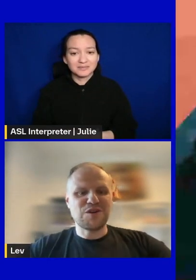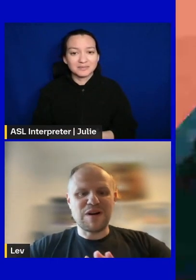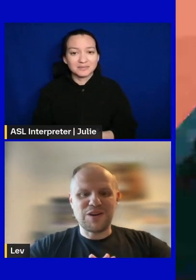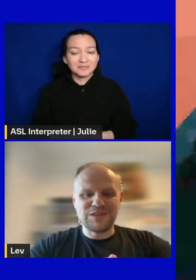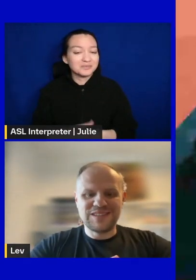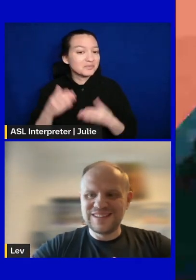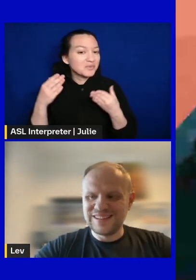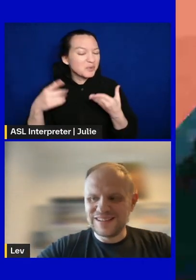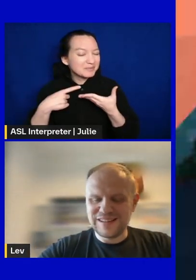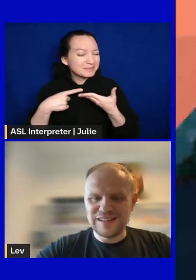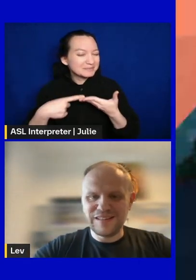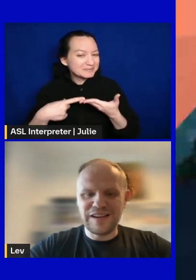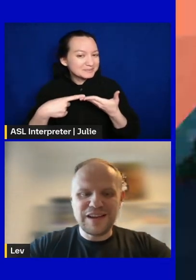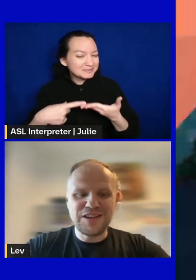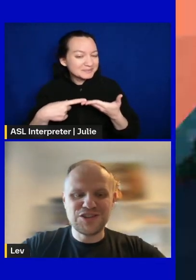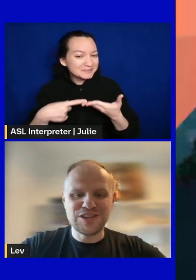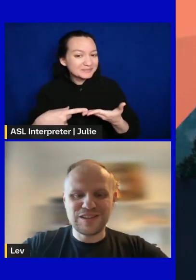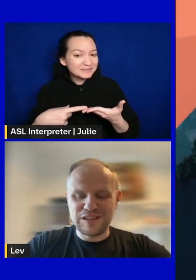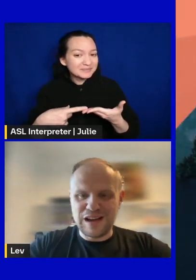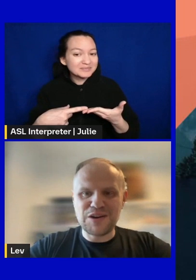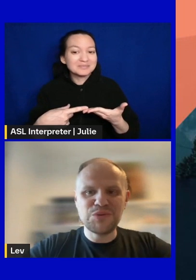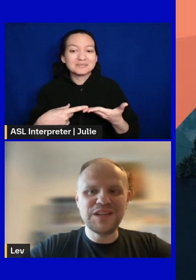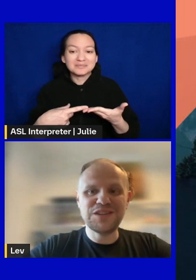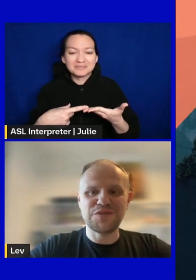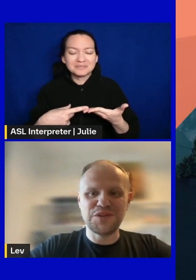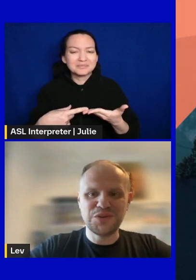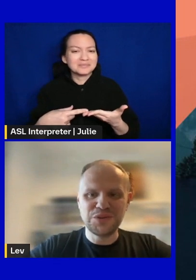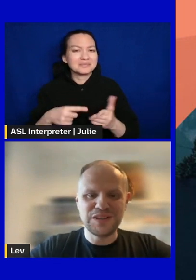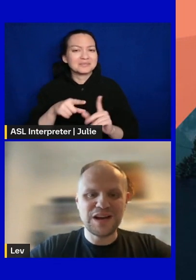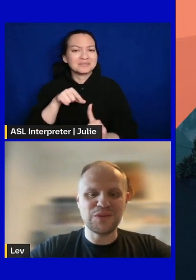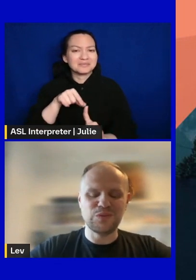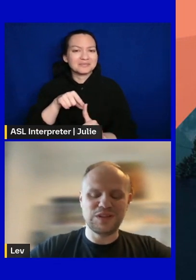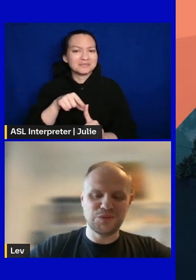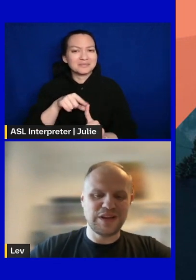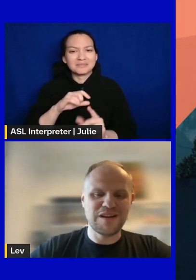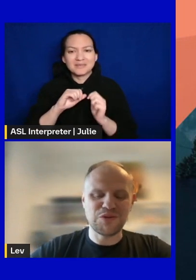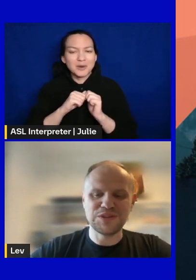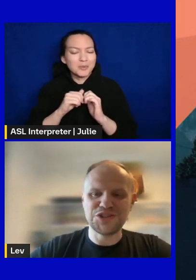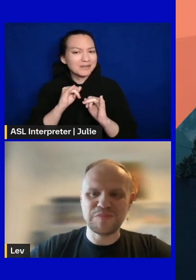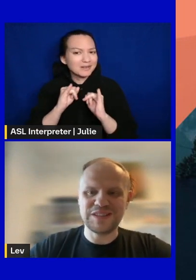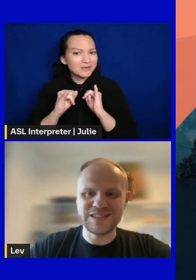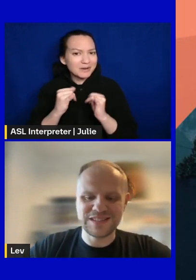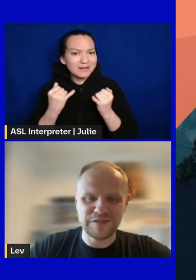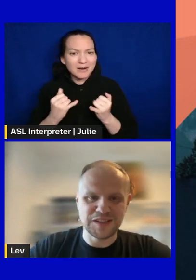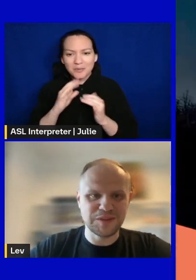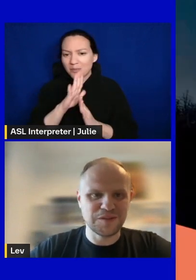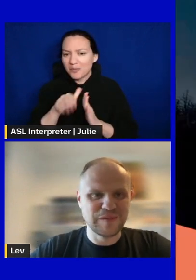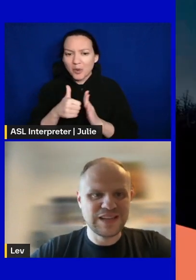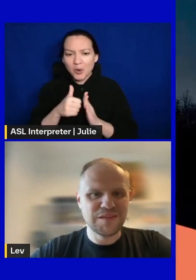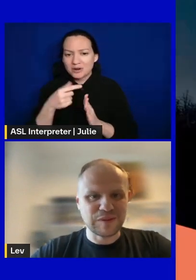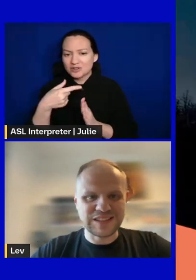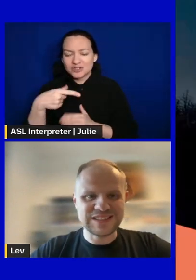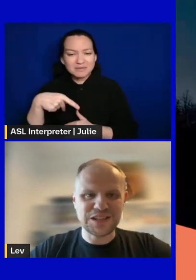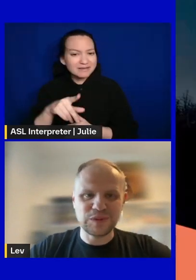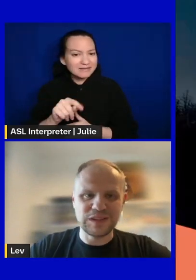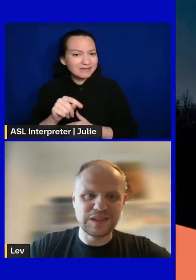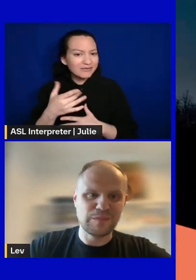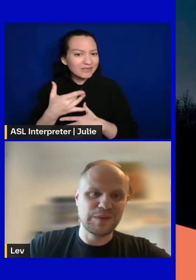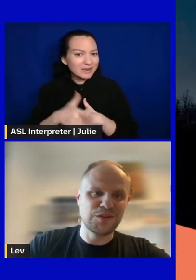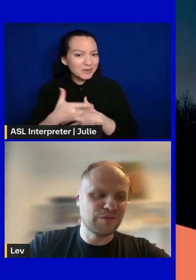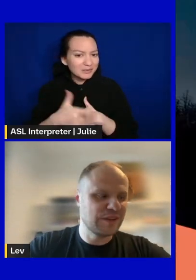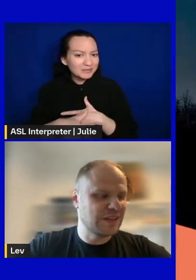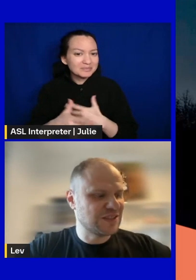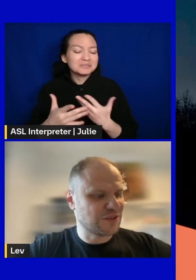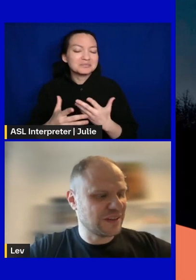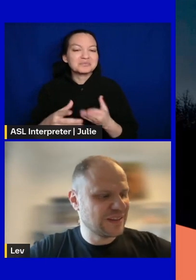Let's talk about the age. How do we interview now that we have all the GPTs available? But let's start with a little